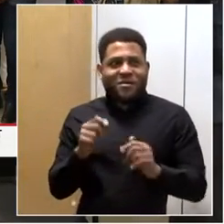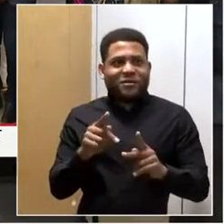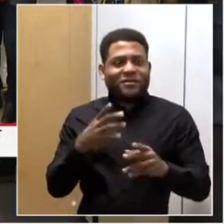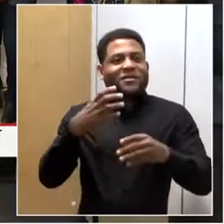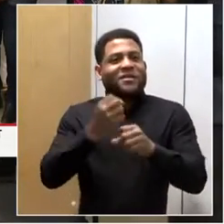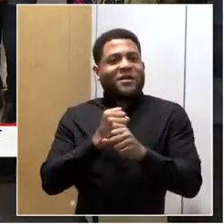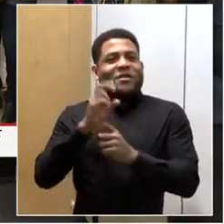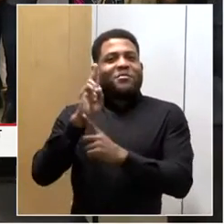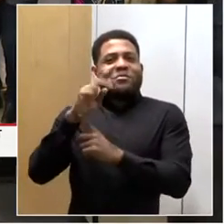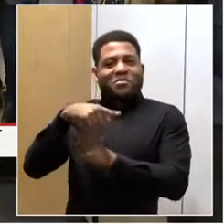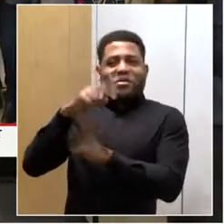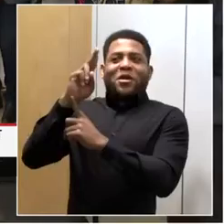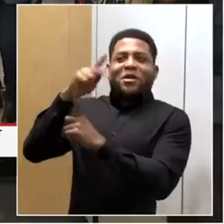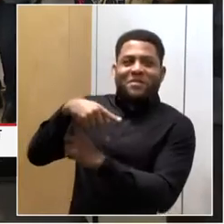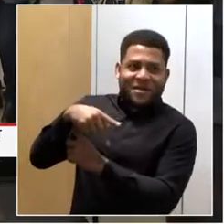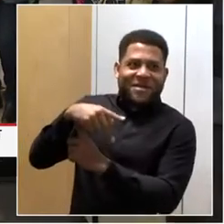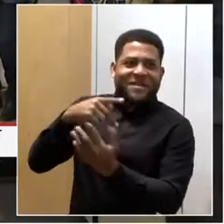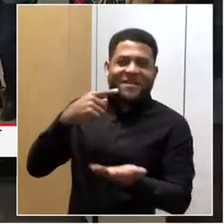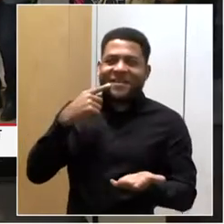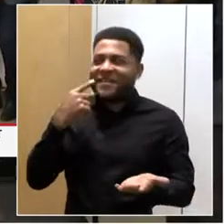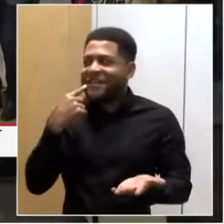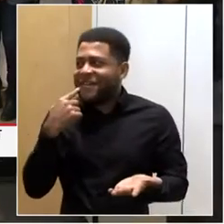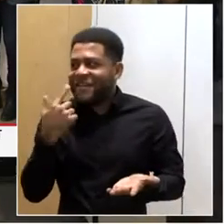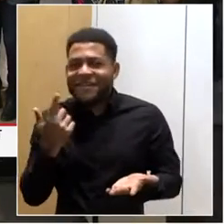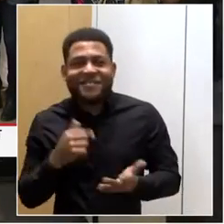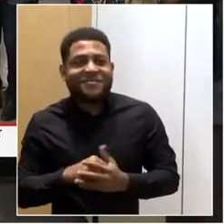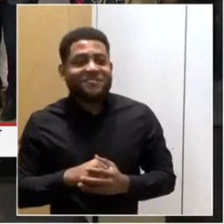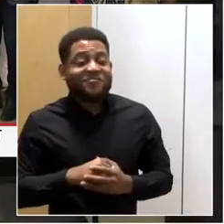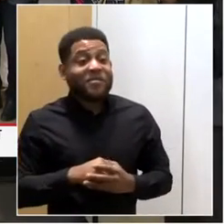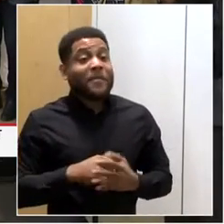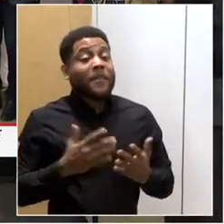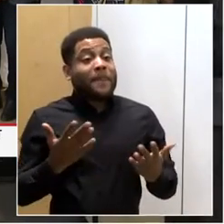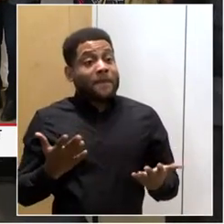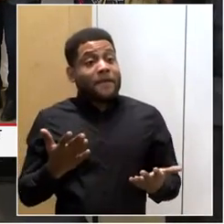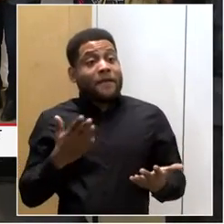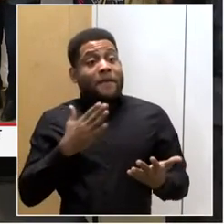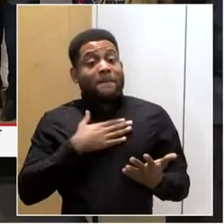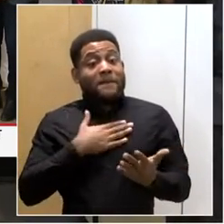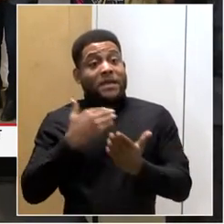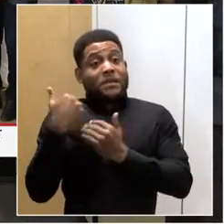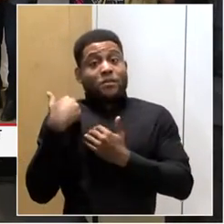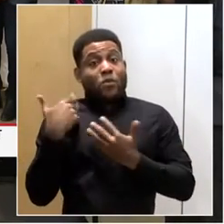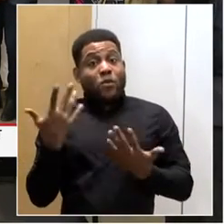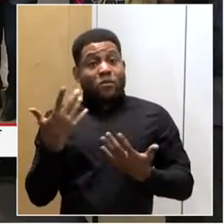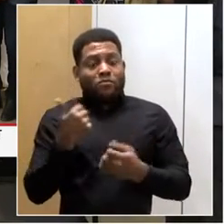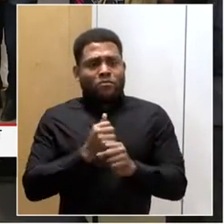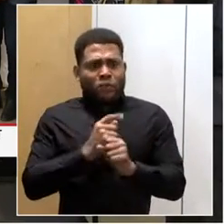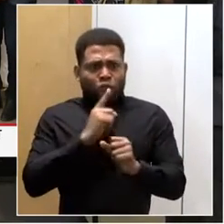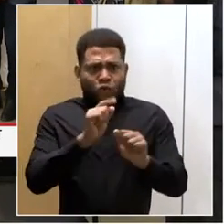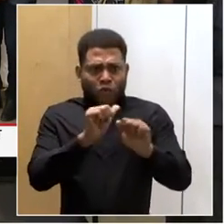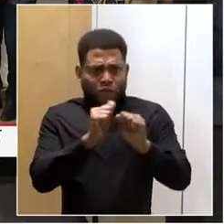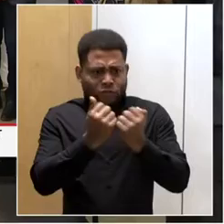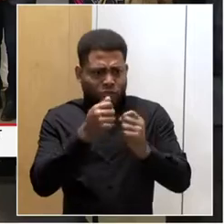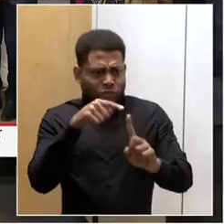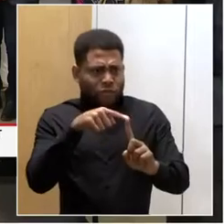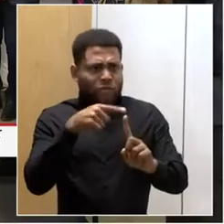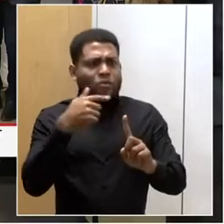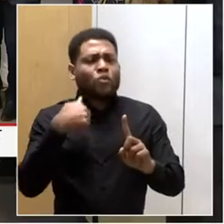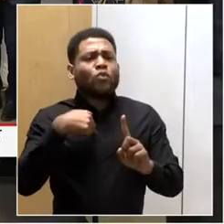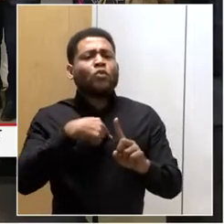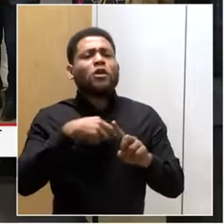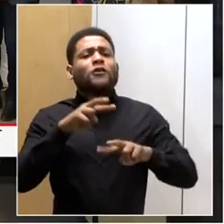PUPs. And so it's my job as the council to make sure we're doing oversight of these agencies and make sure things are functioning well. But when we